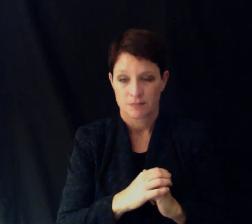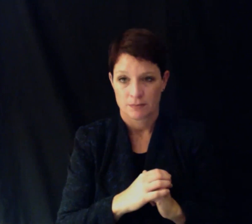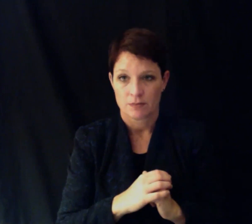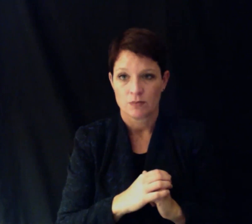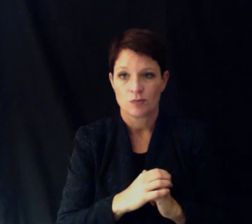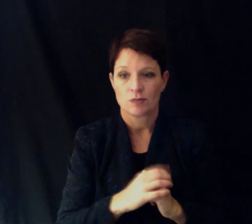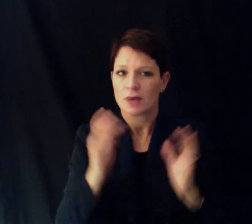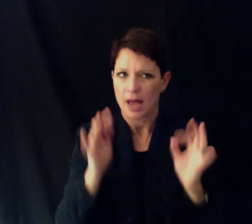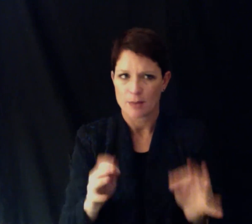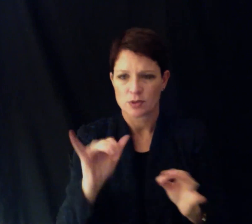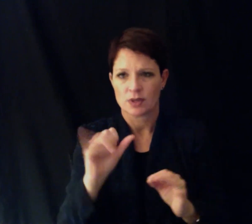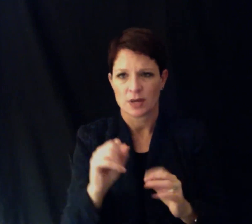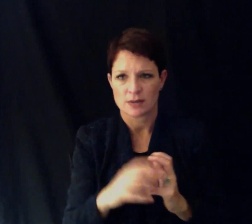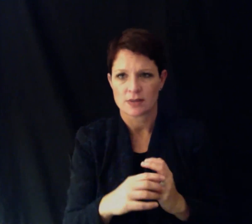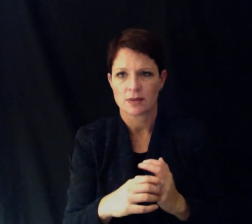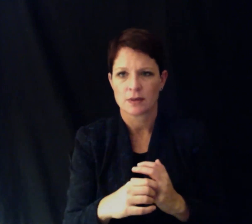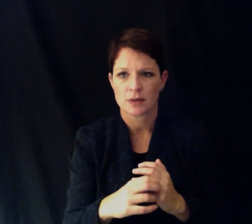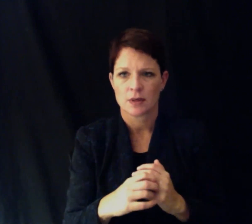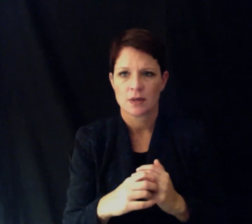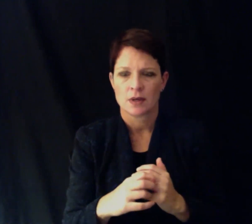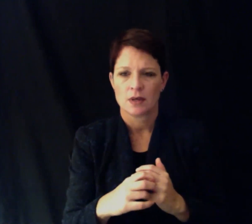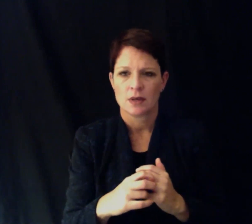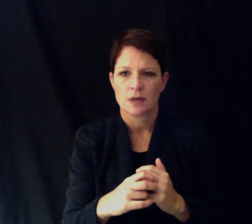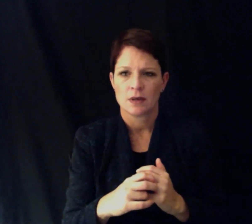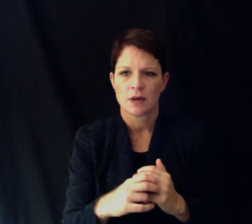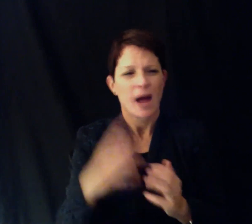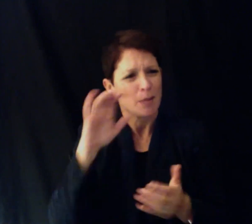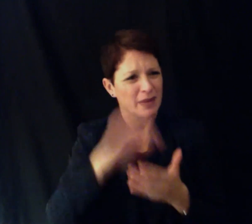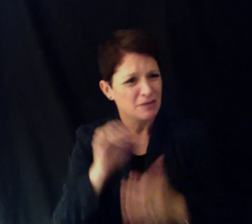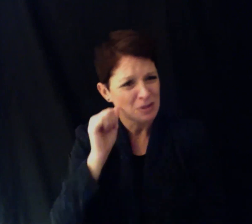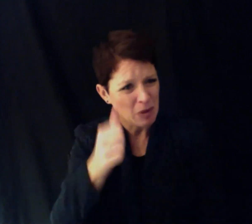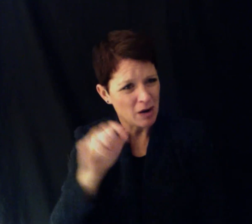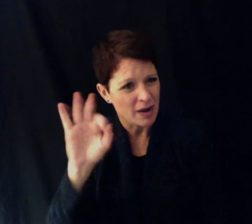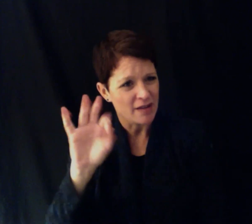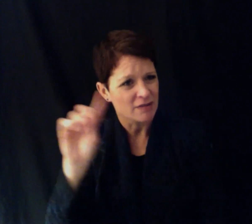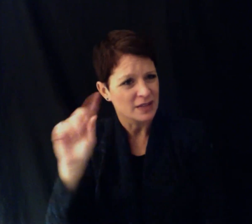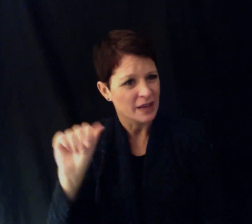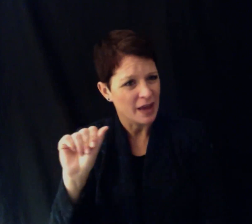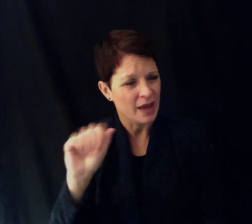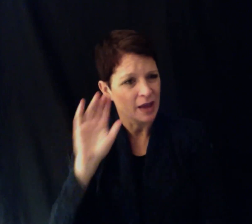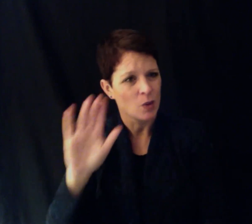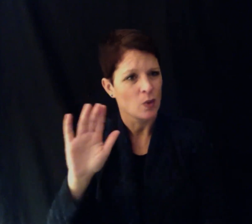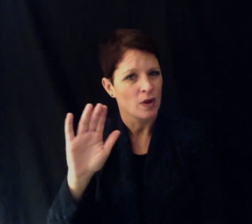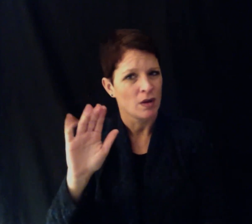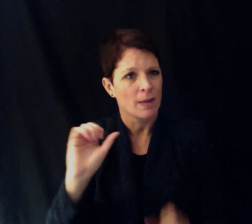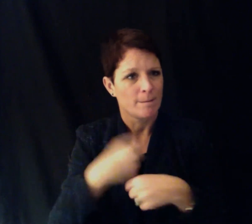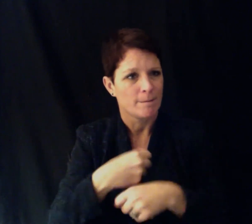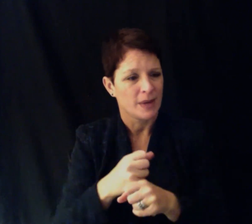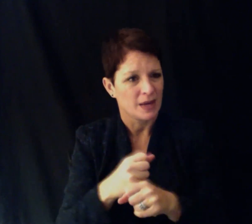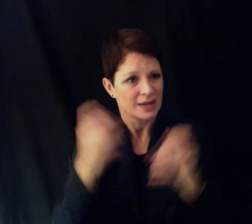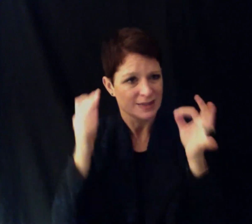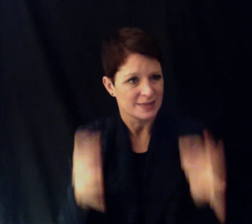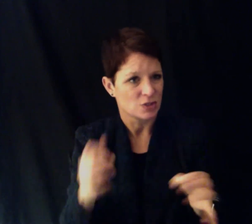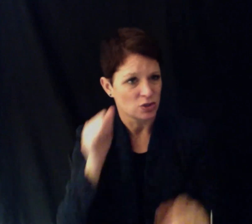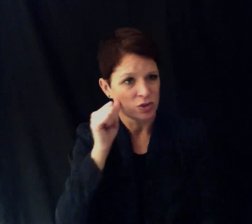Yeah, absolutely. So I believe it's tomorrow that the FDA is going to kind of make a